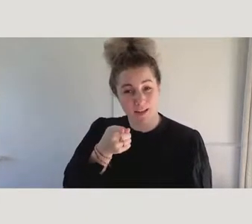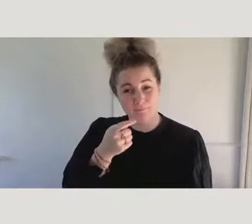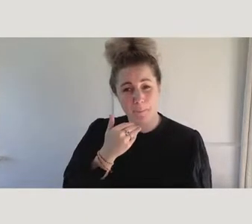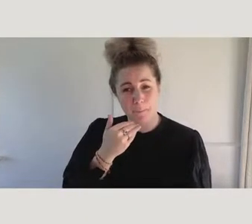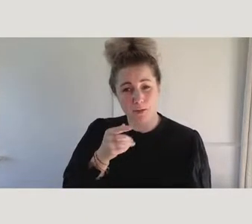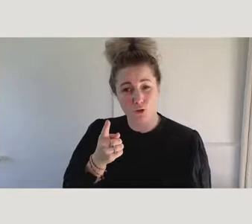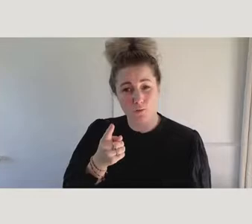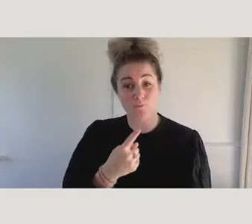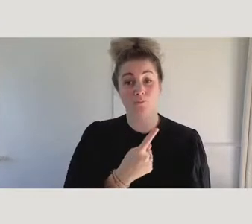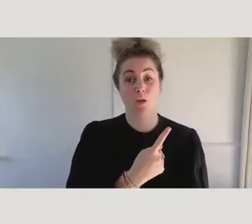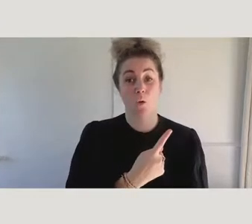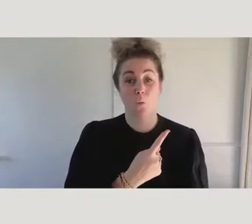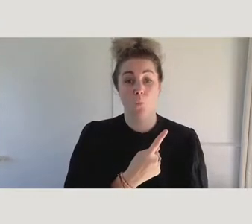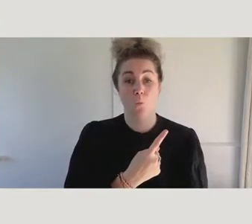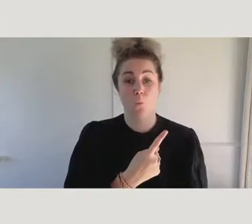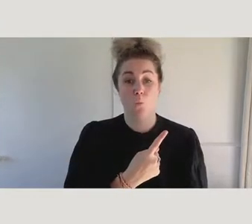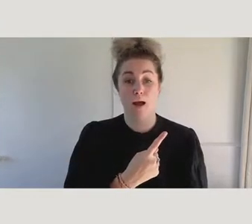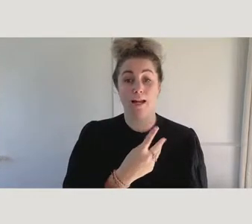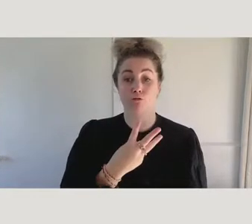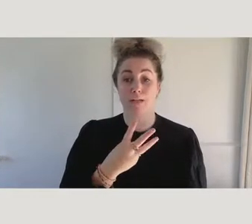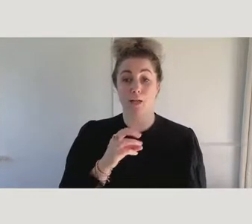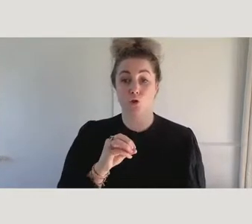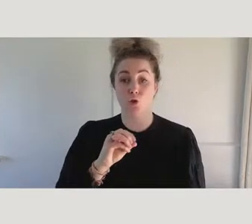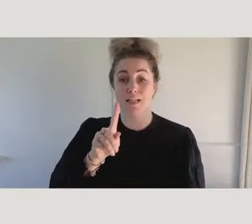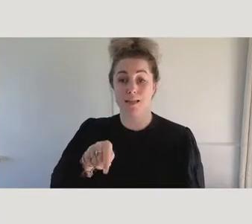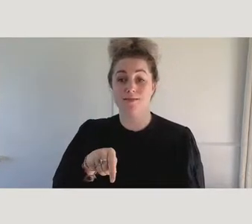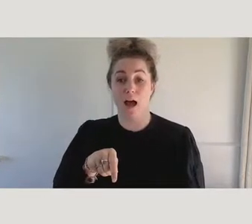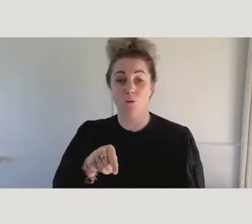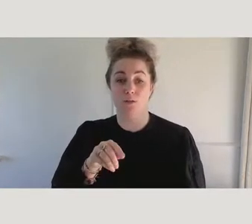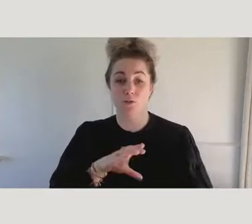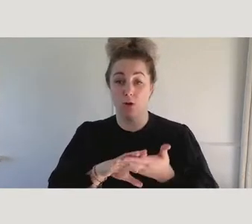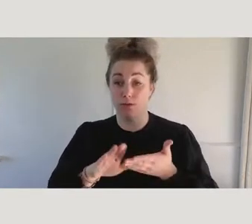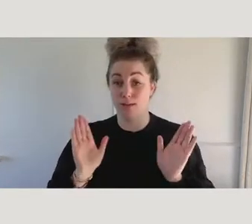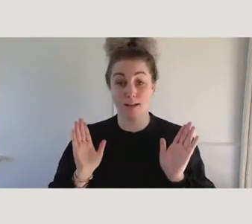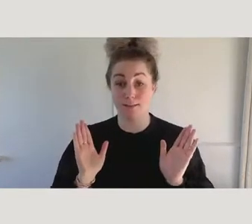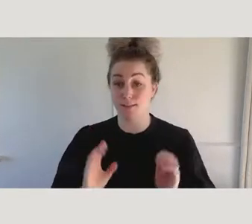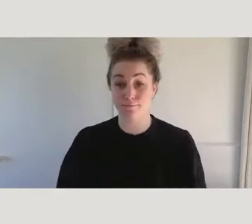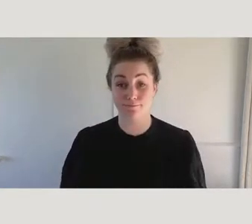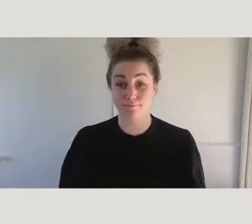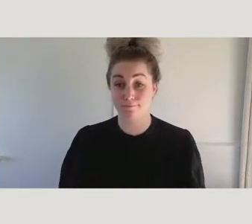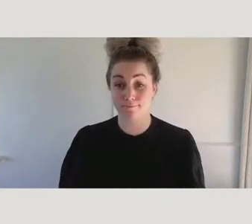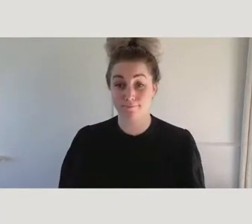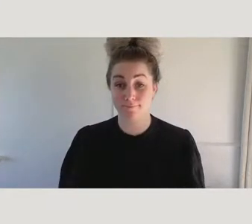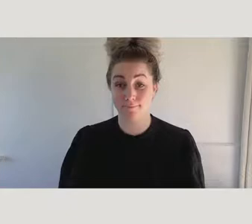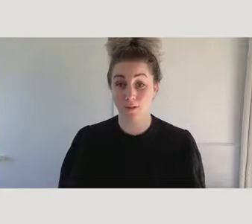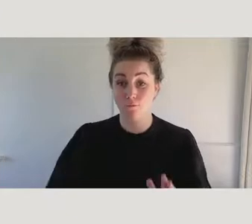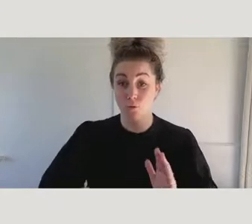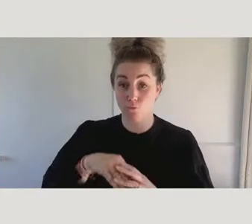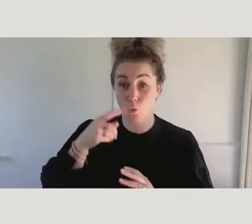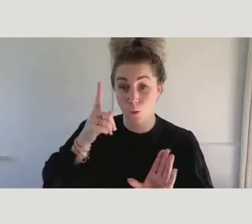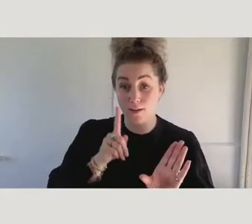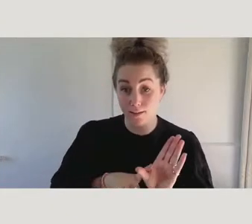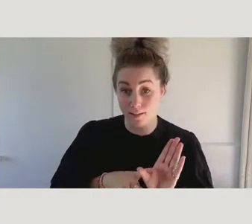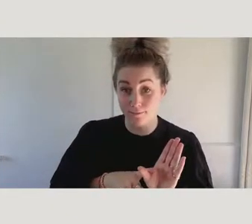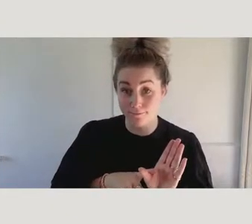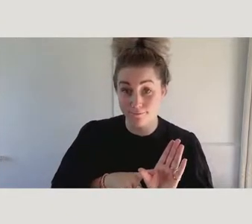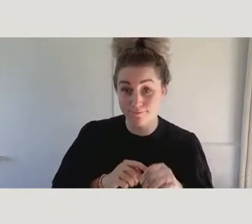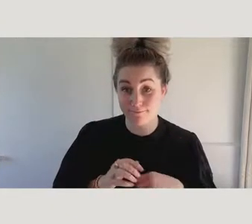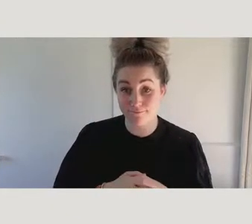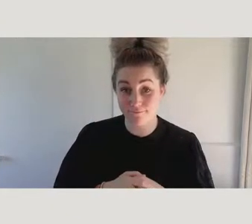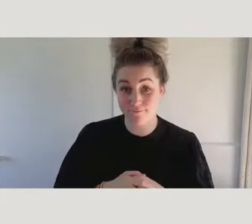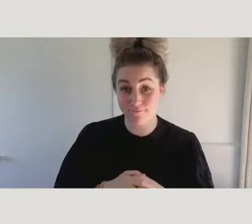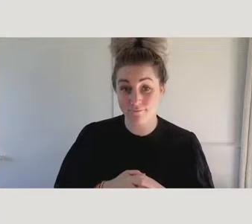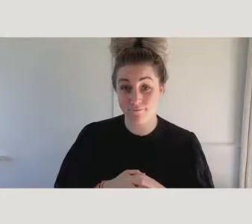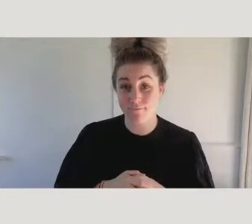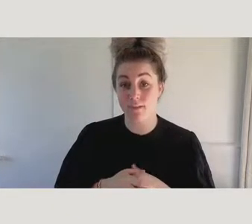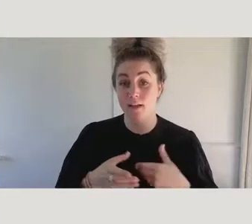one hundred and thirty thousand dollars for the whole year we split this